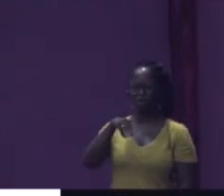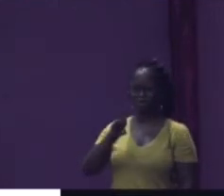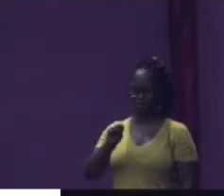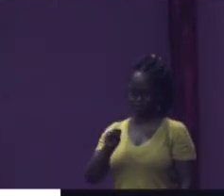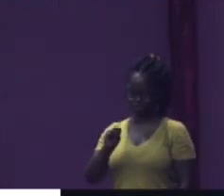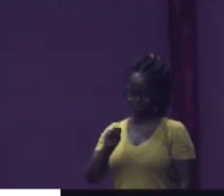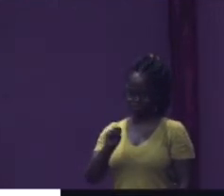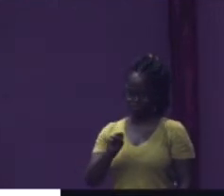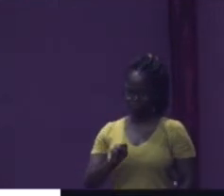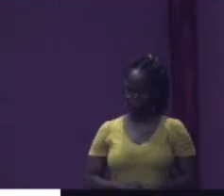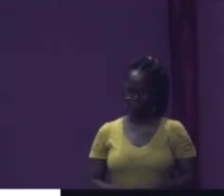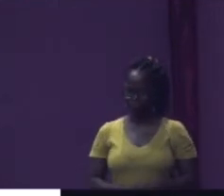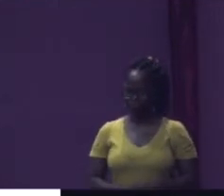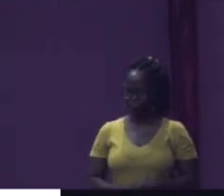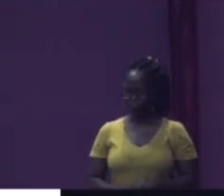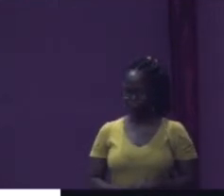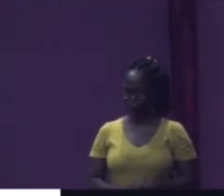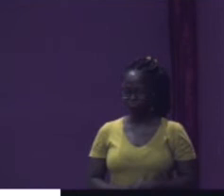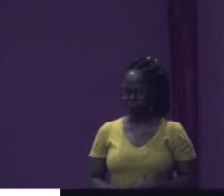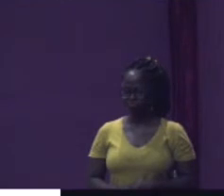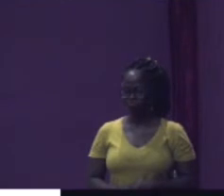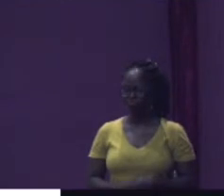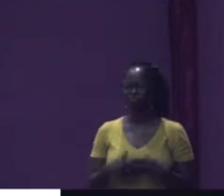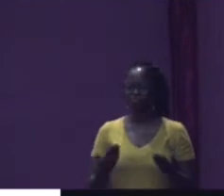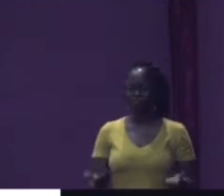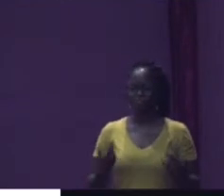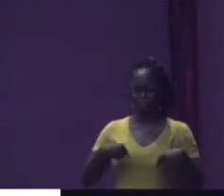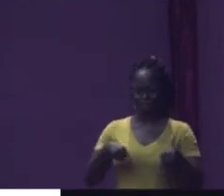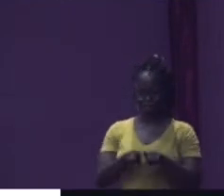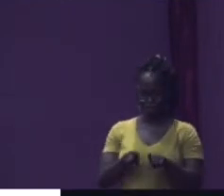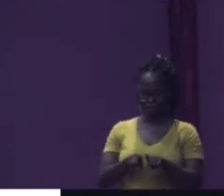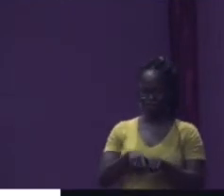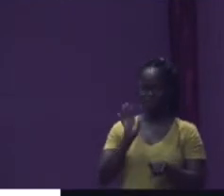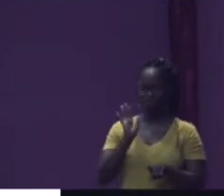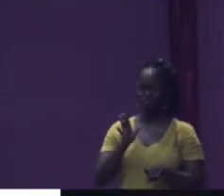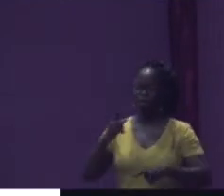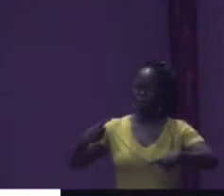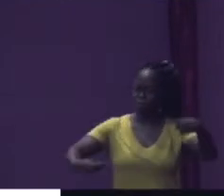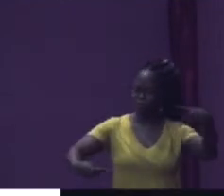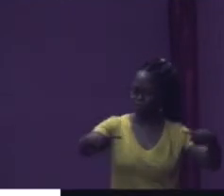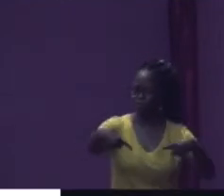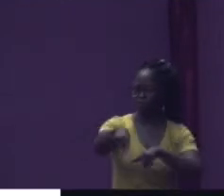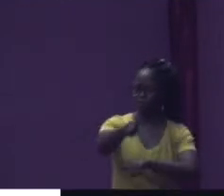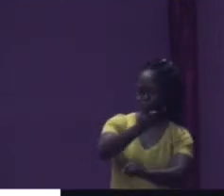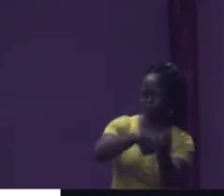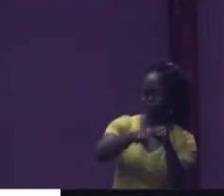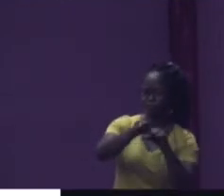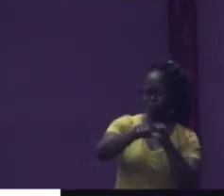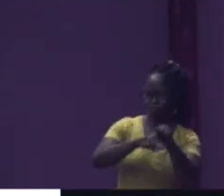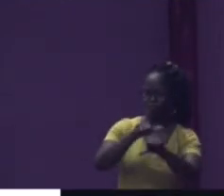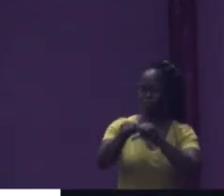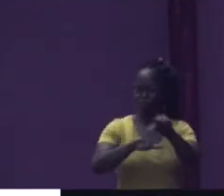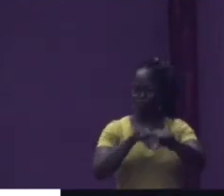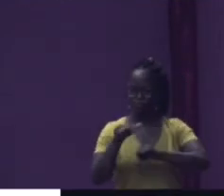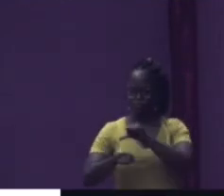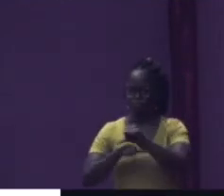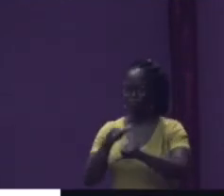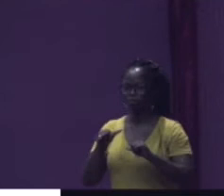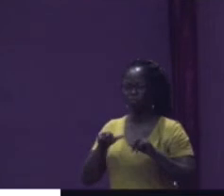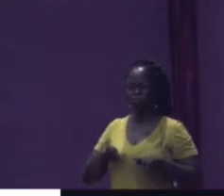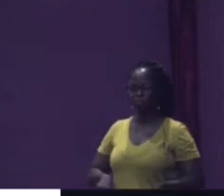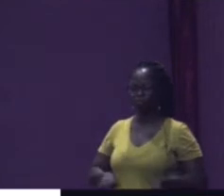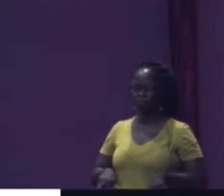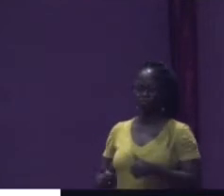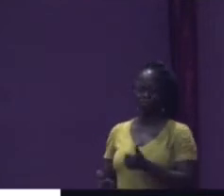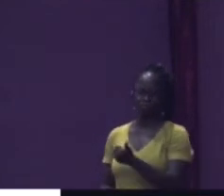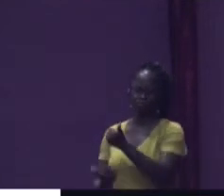who has changed their policies to no longer supporting midwifery training